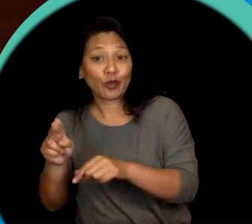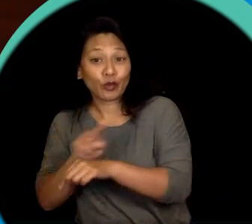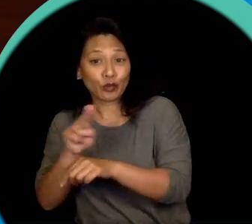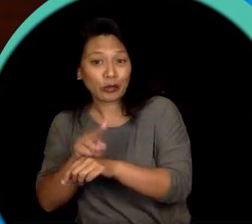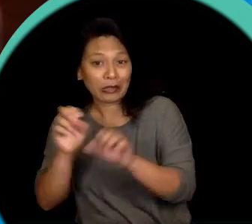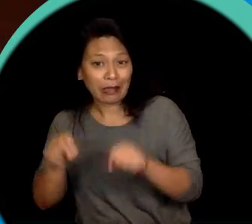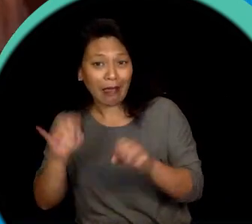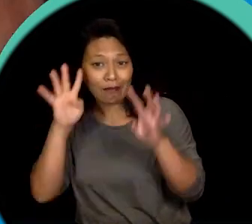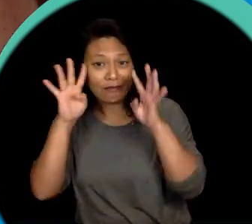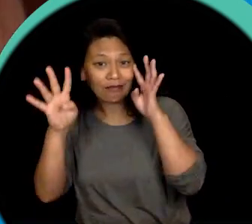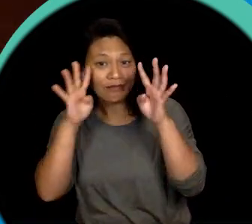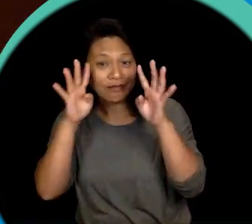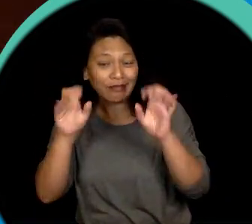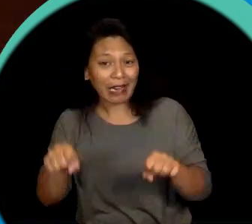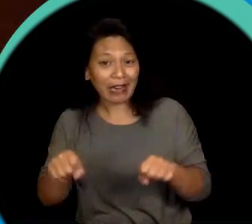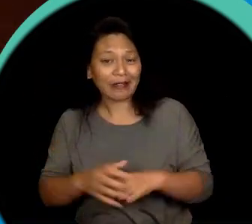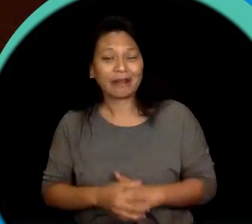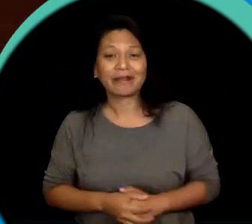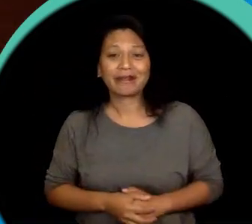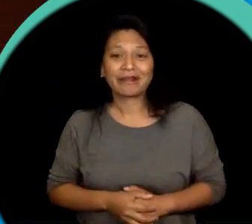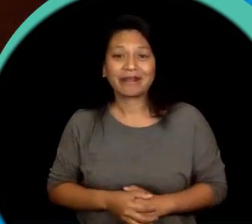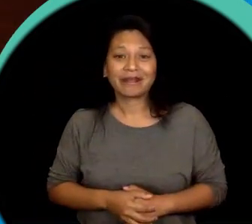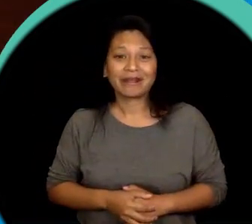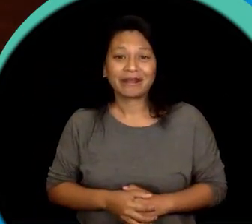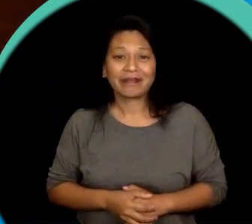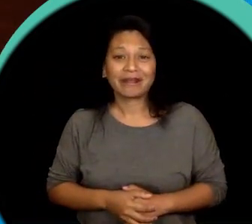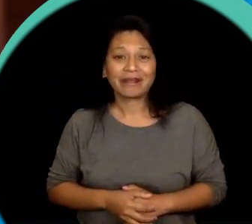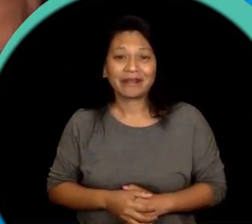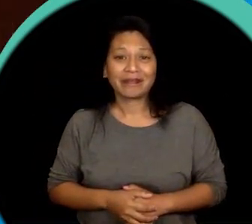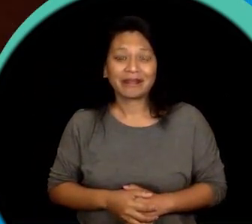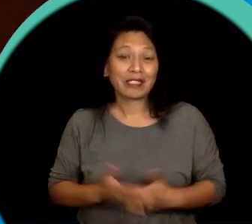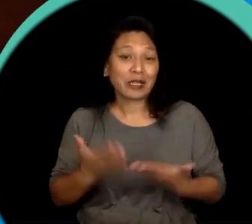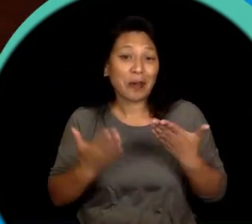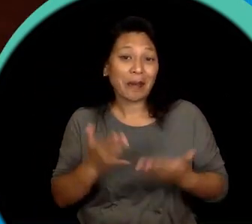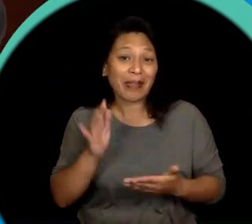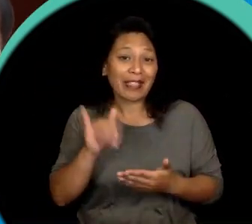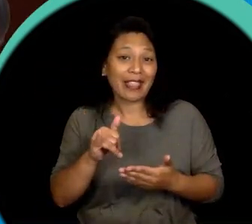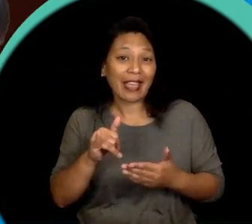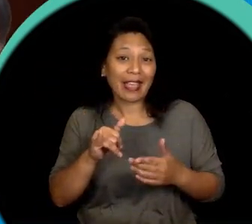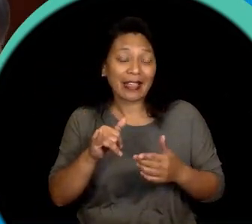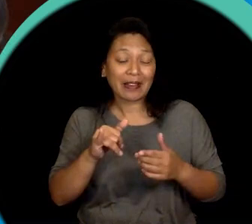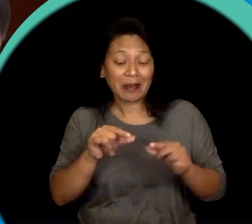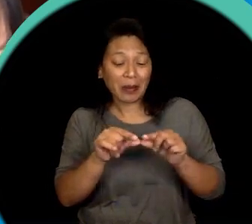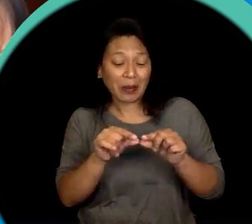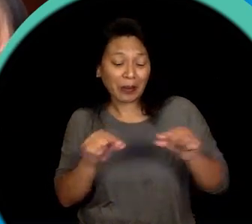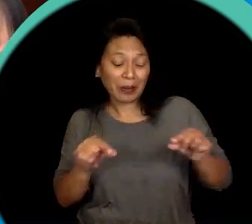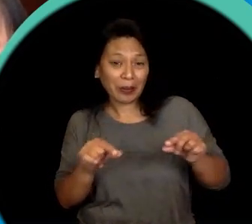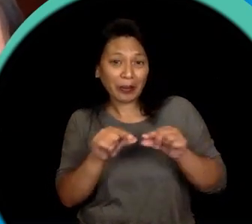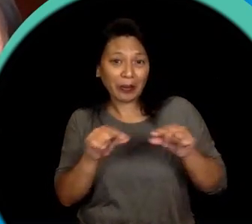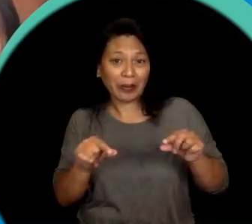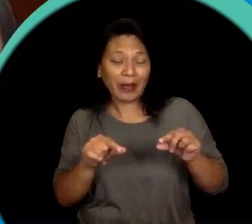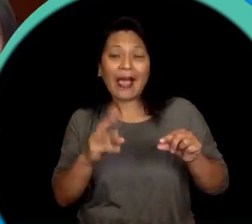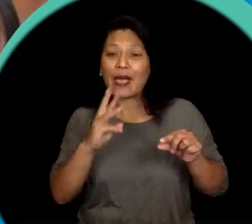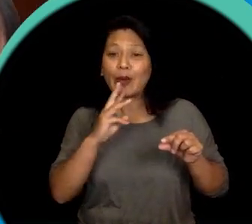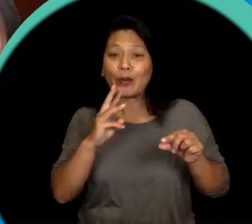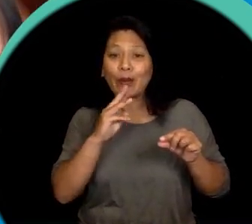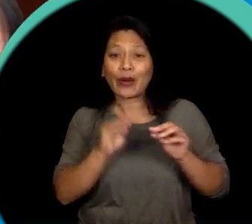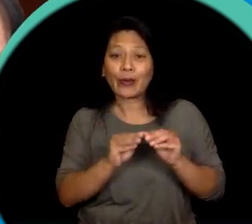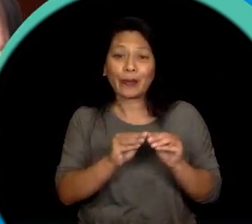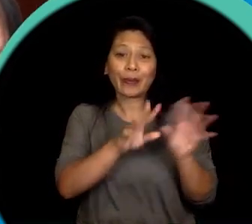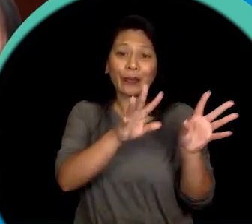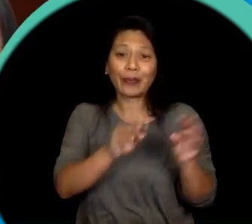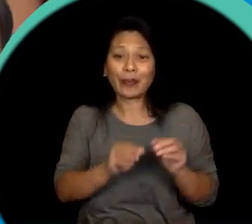So if I wanted to keep this, I would glue like this, and maybe I would have some water coming